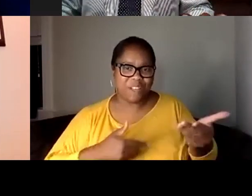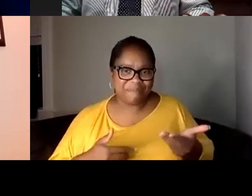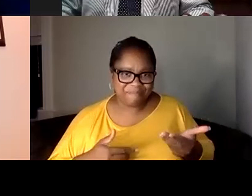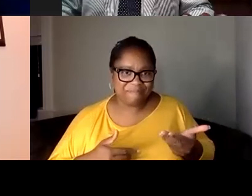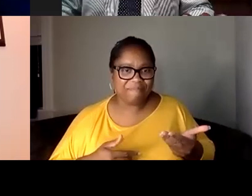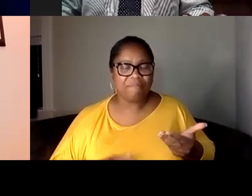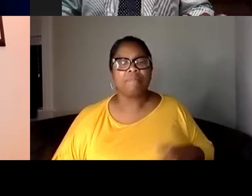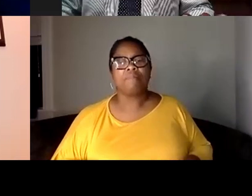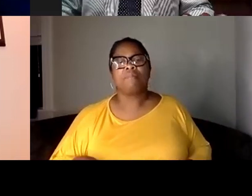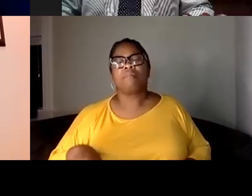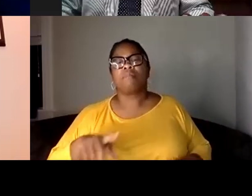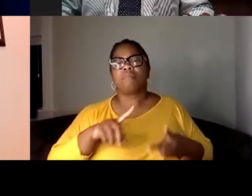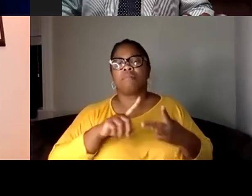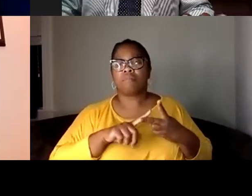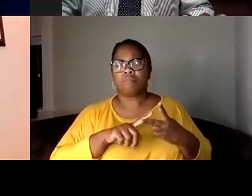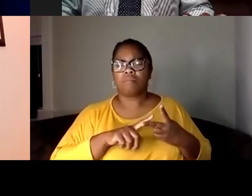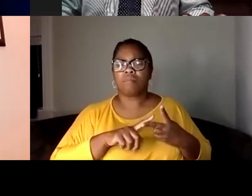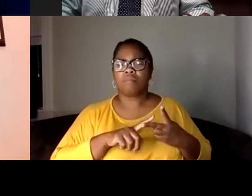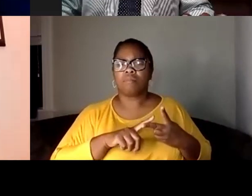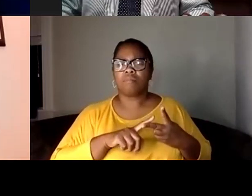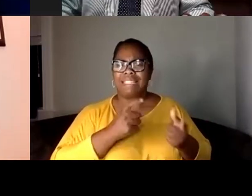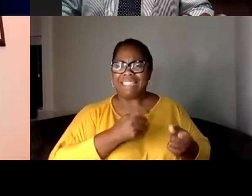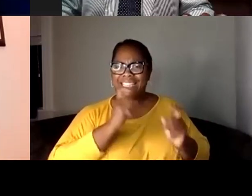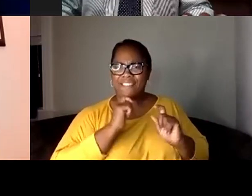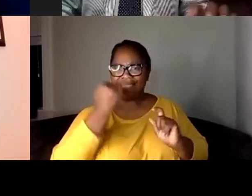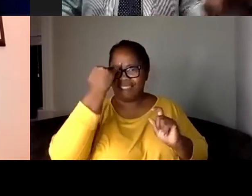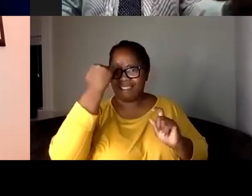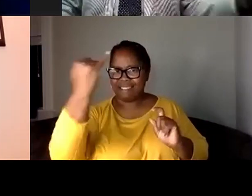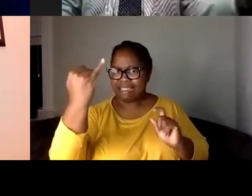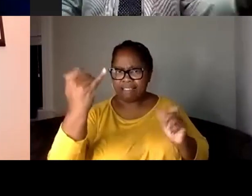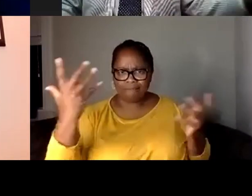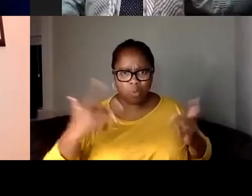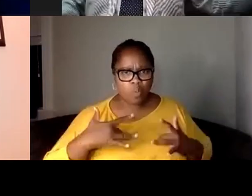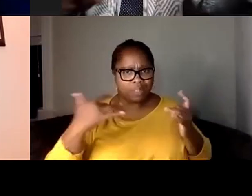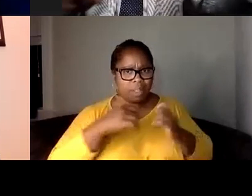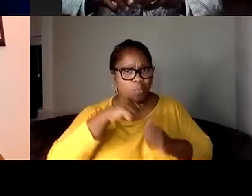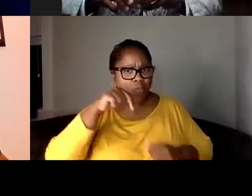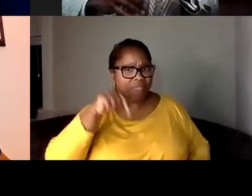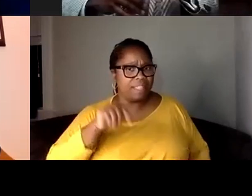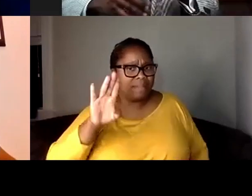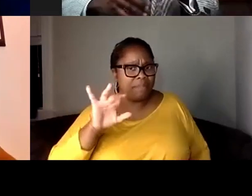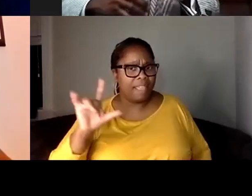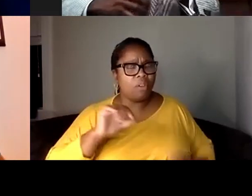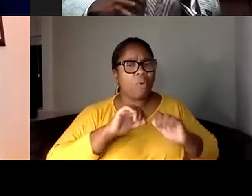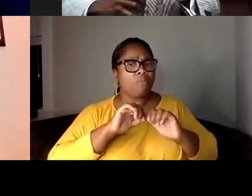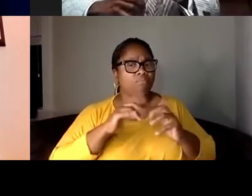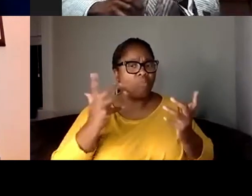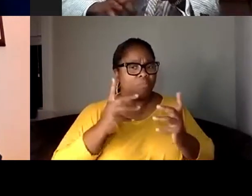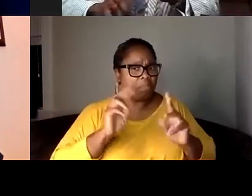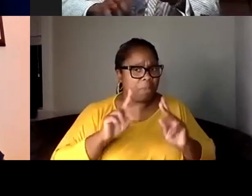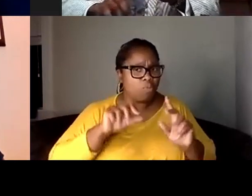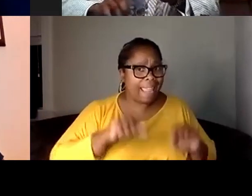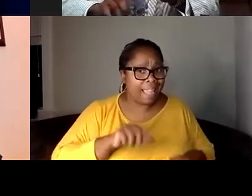you could also just kind of give us an idea of where we are with this bill and what people can and should do.